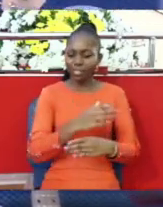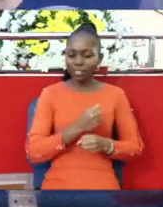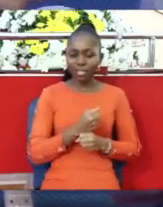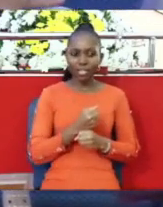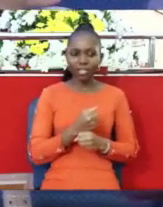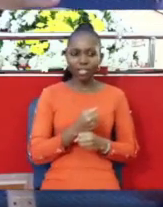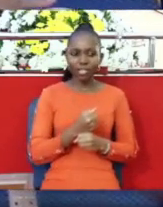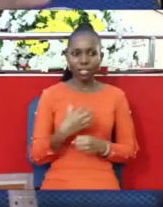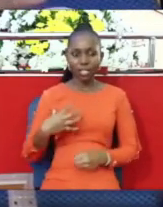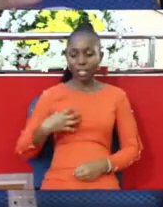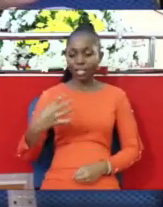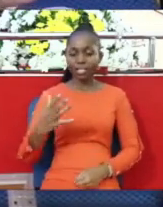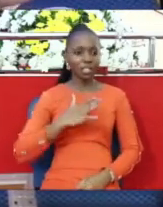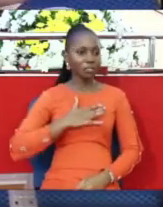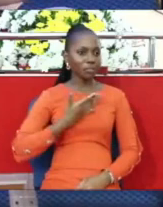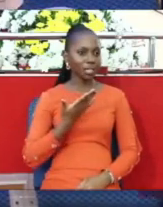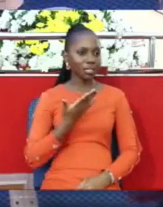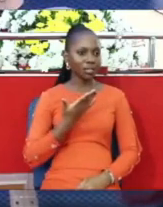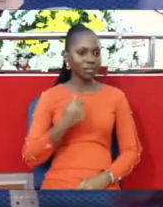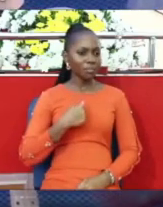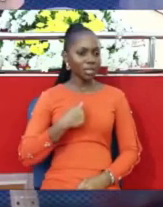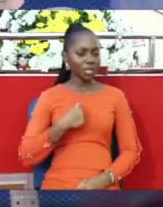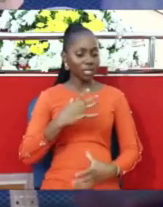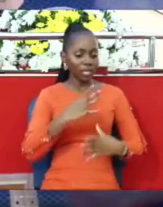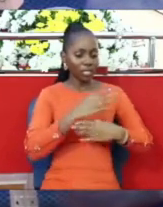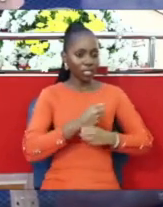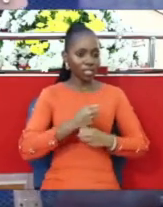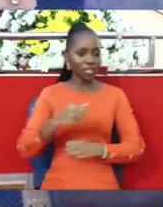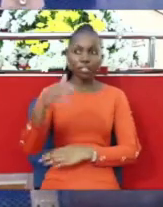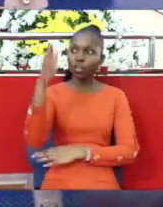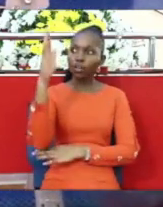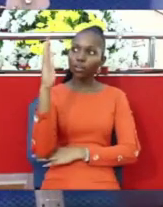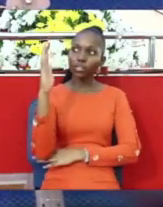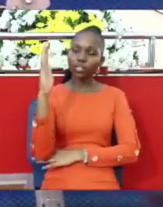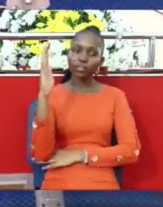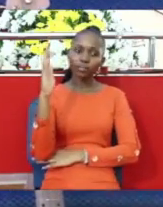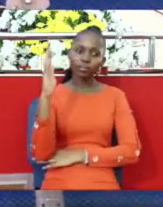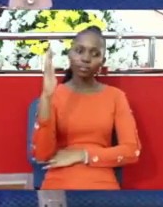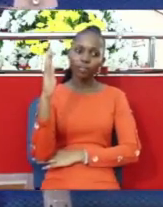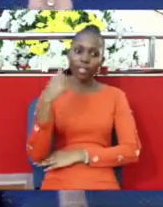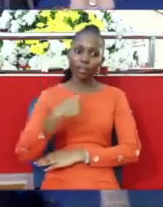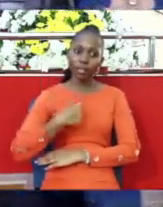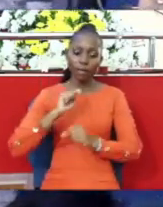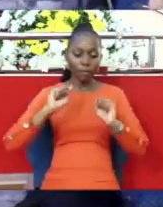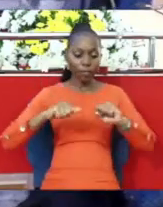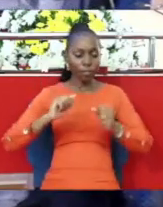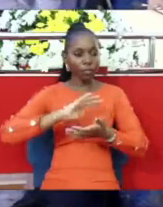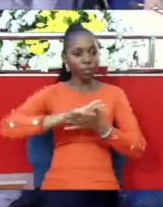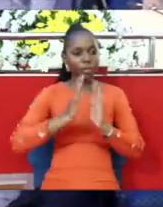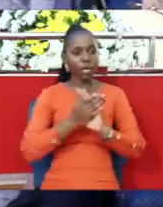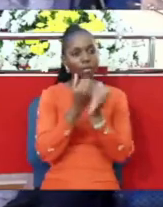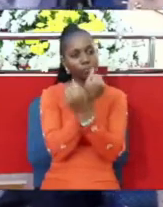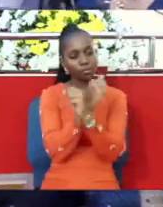God's hand, niko salama kwa mkono wake Mungu. They used to say this long time ago, walikuwa wasema hivi,